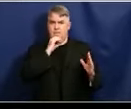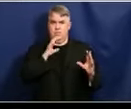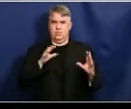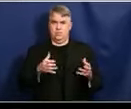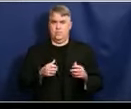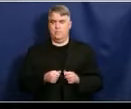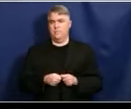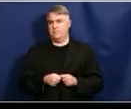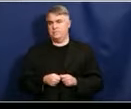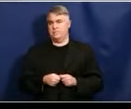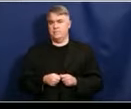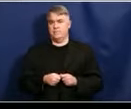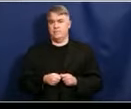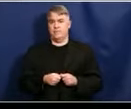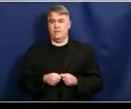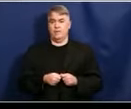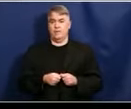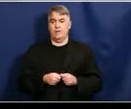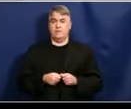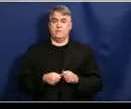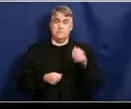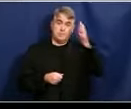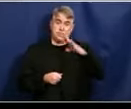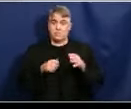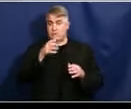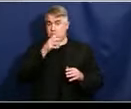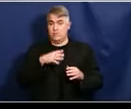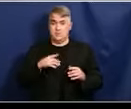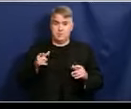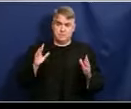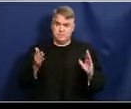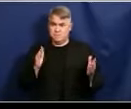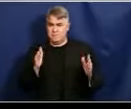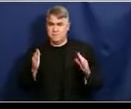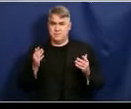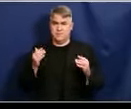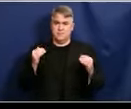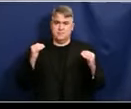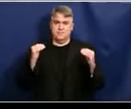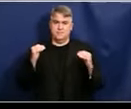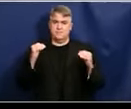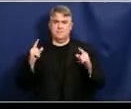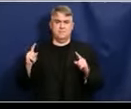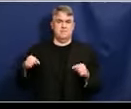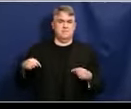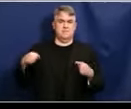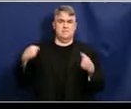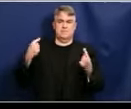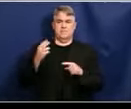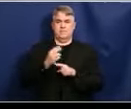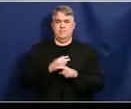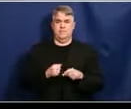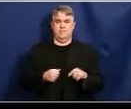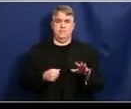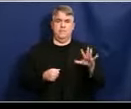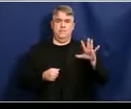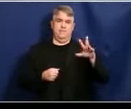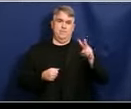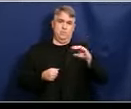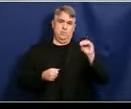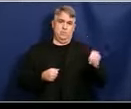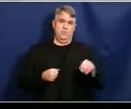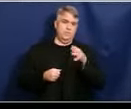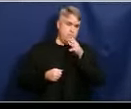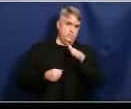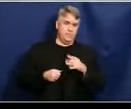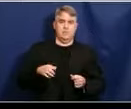for gender, the demographics really has not changed in the last 6 or more months, 52% female, 48%